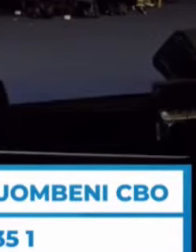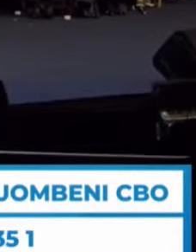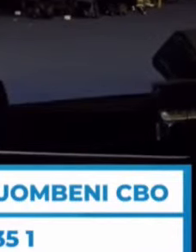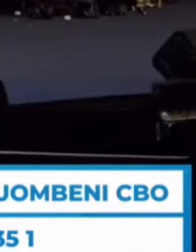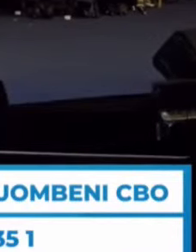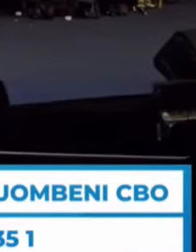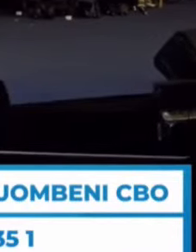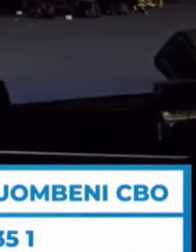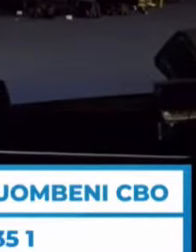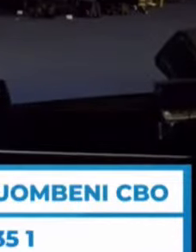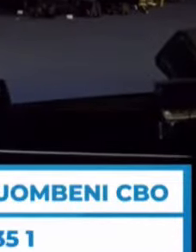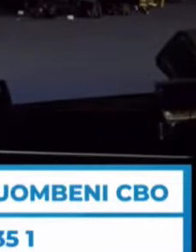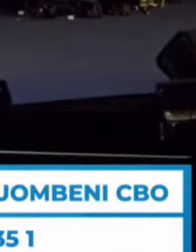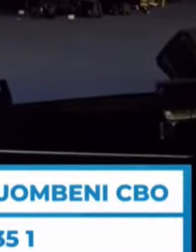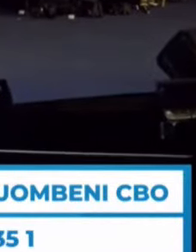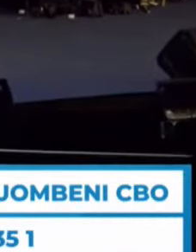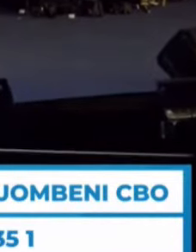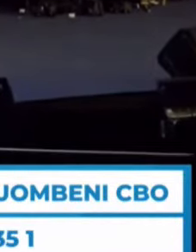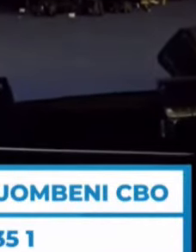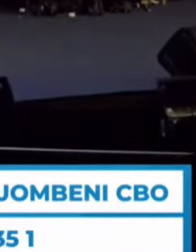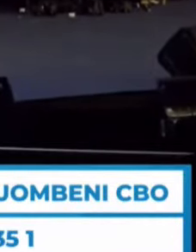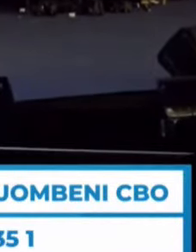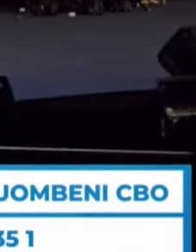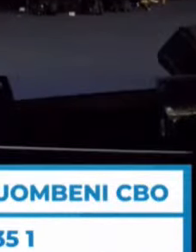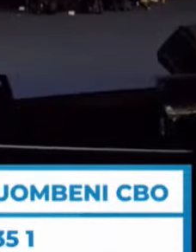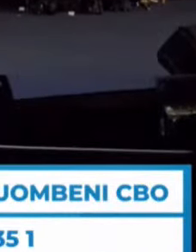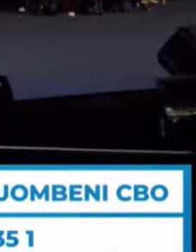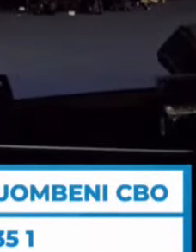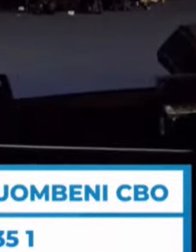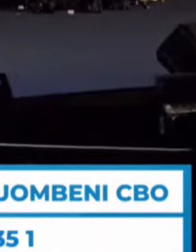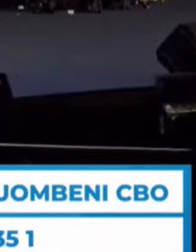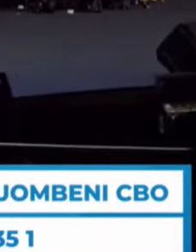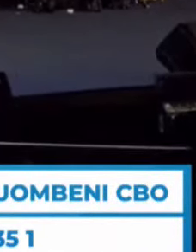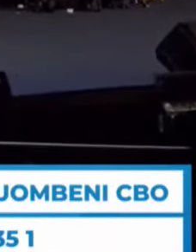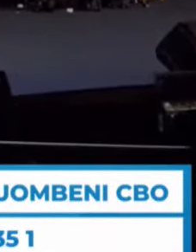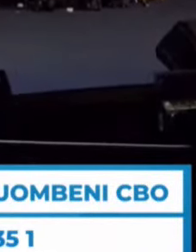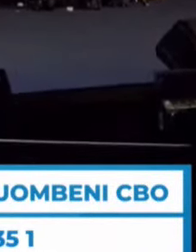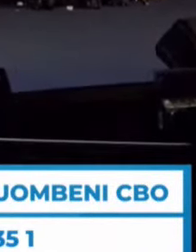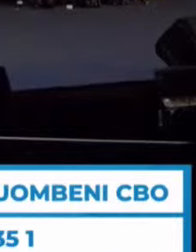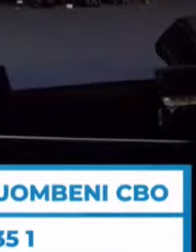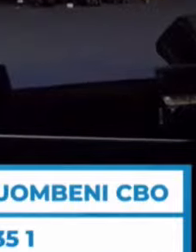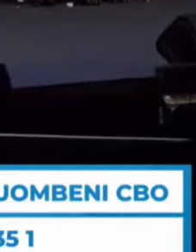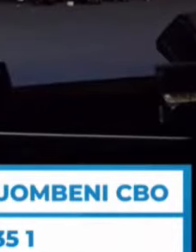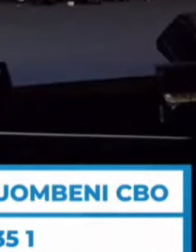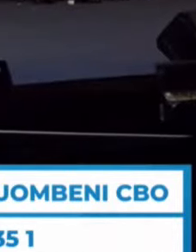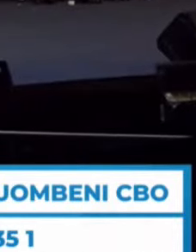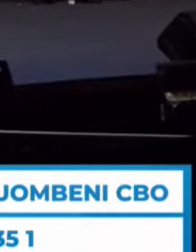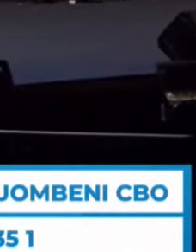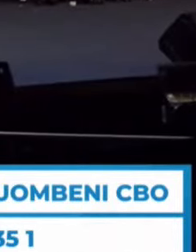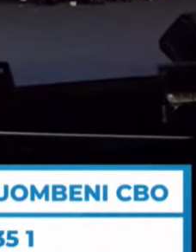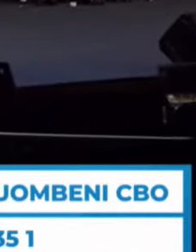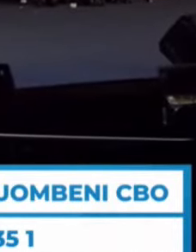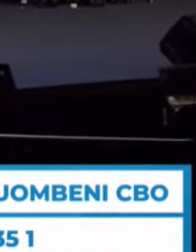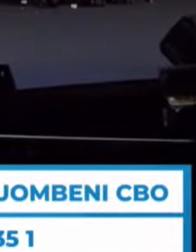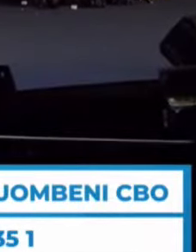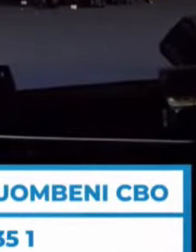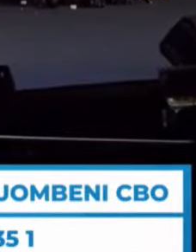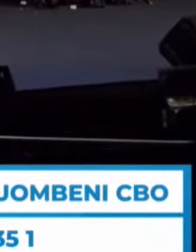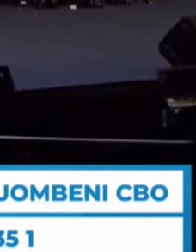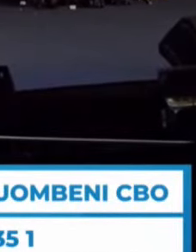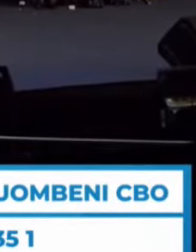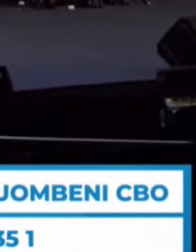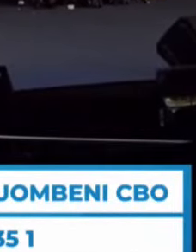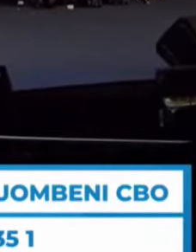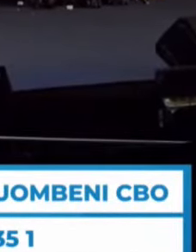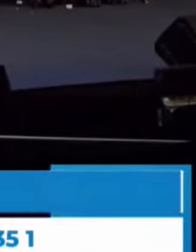unbelievers we tell our people when somebody calls and gives money